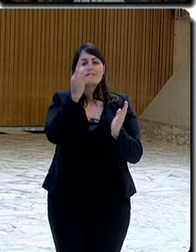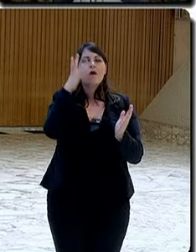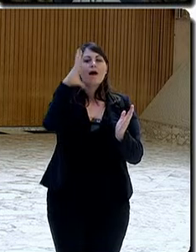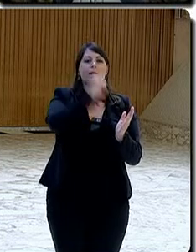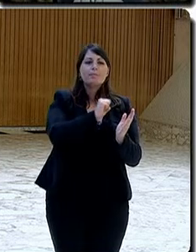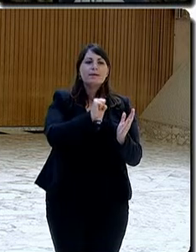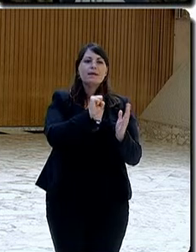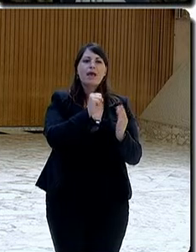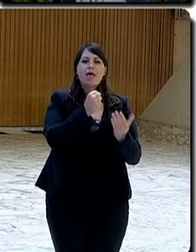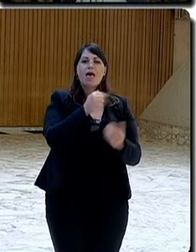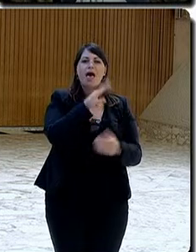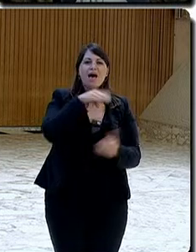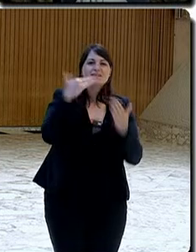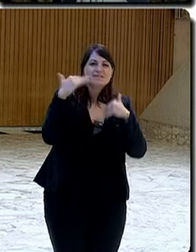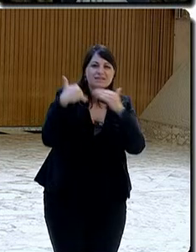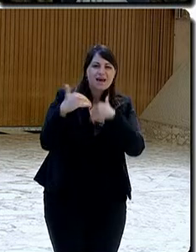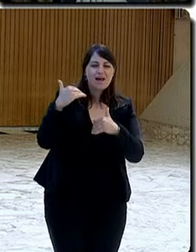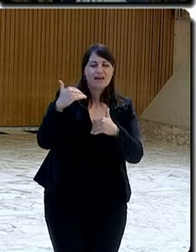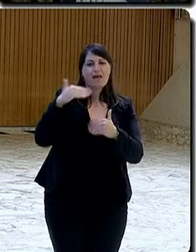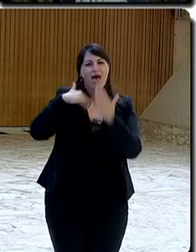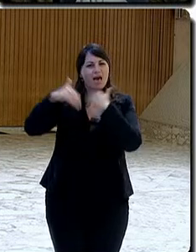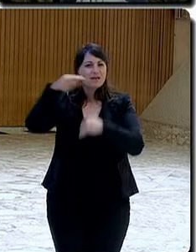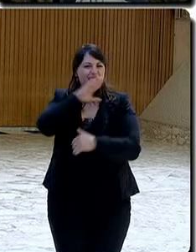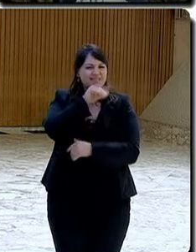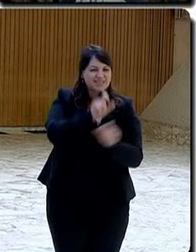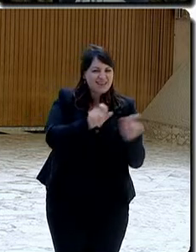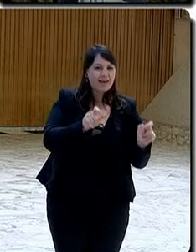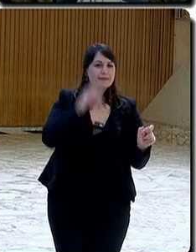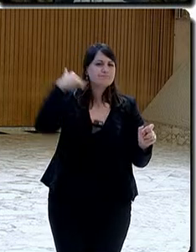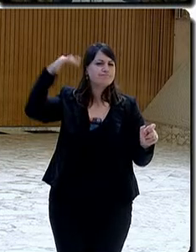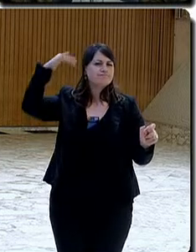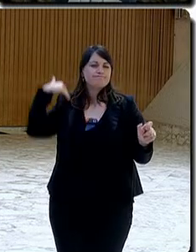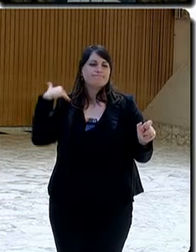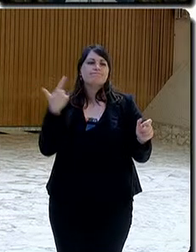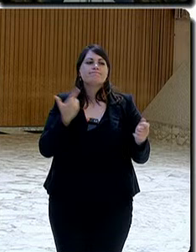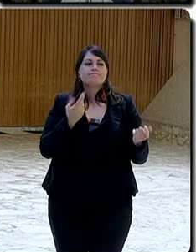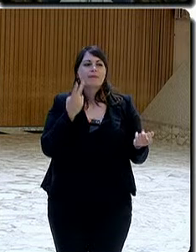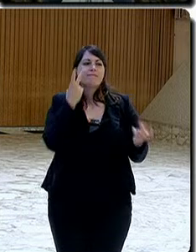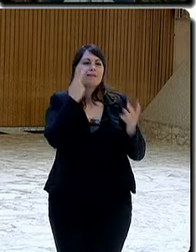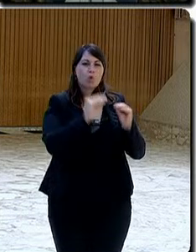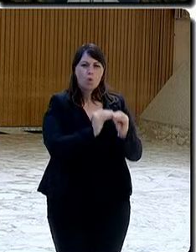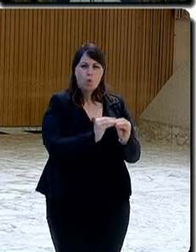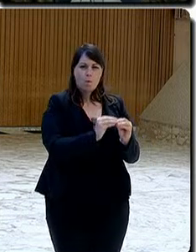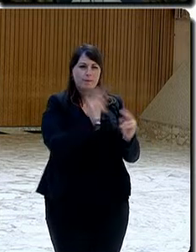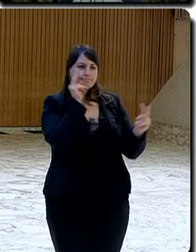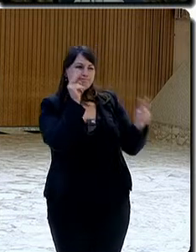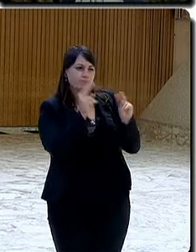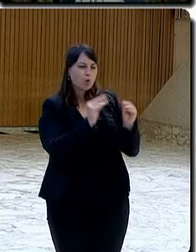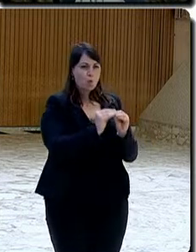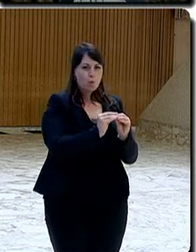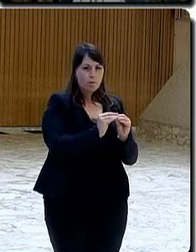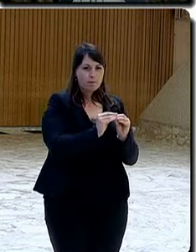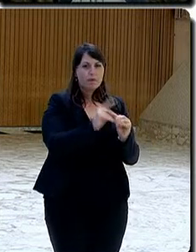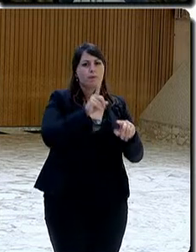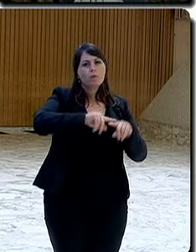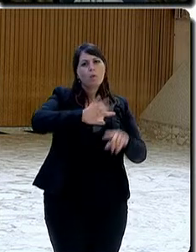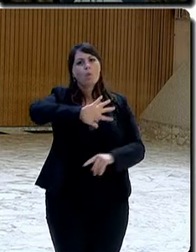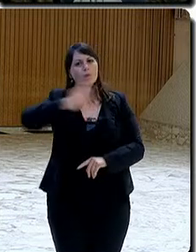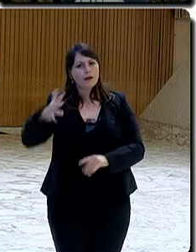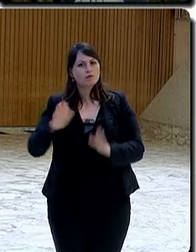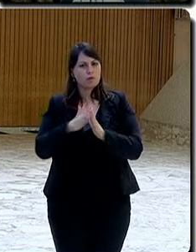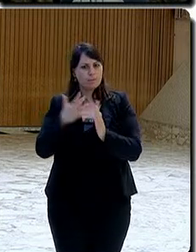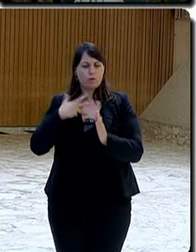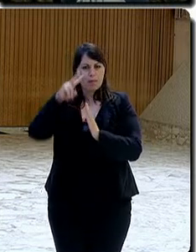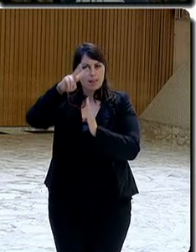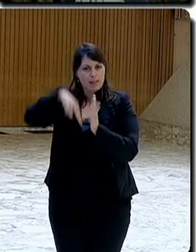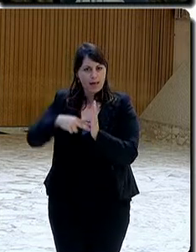genres from multiple perspectives. This resulted in a book, Ageless Wisdom, Lifetime Lessons from the Bible, and I'd